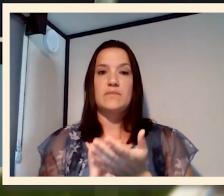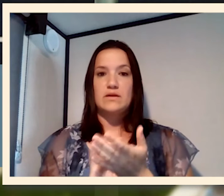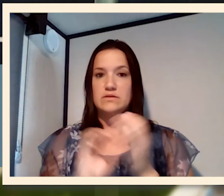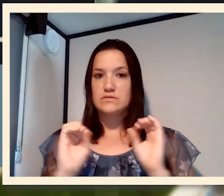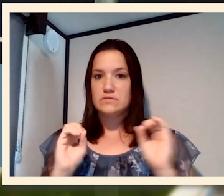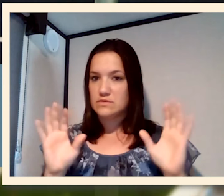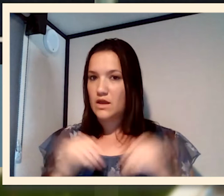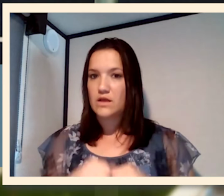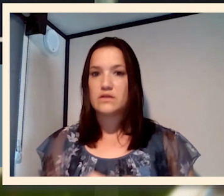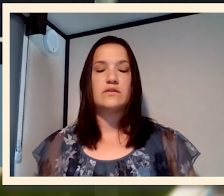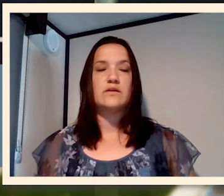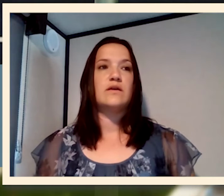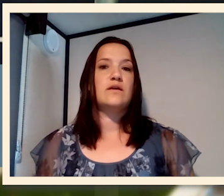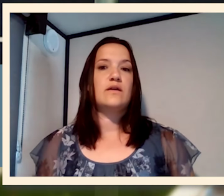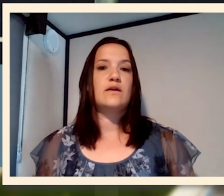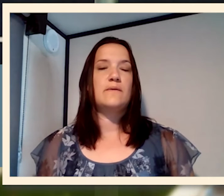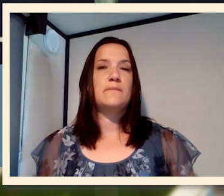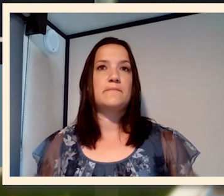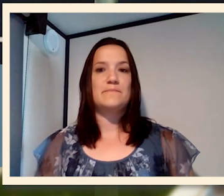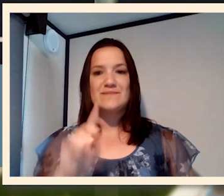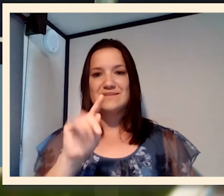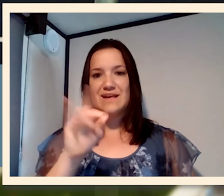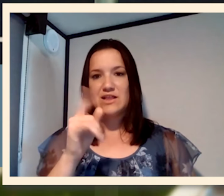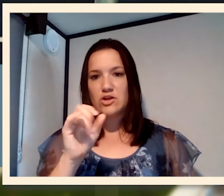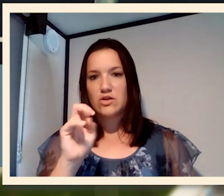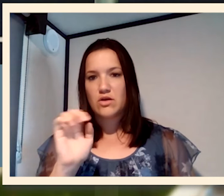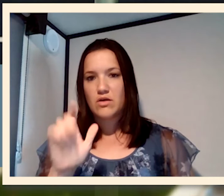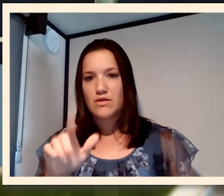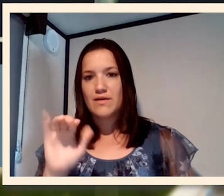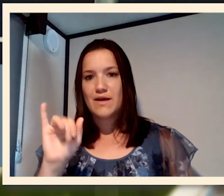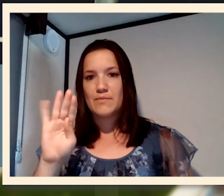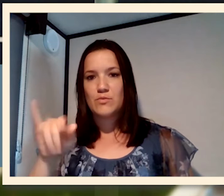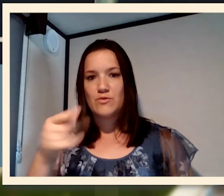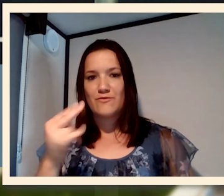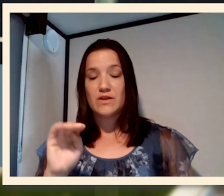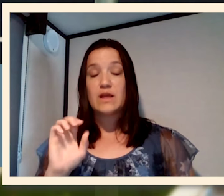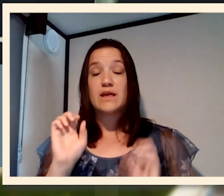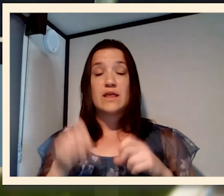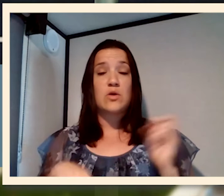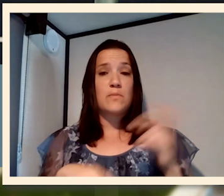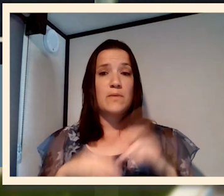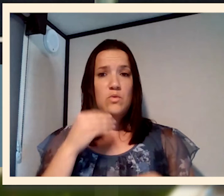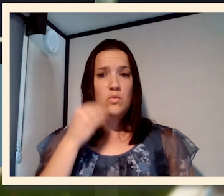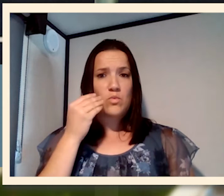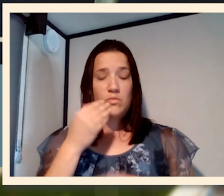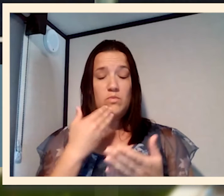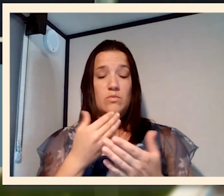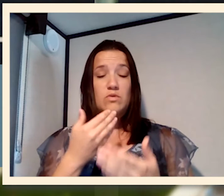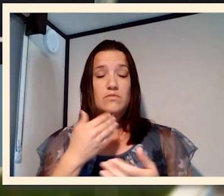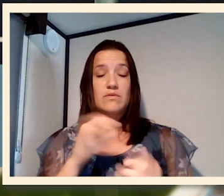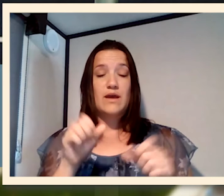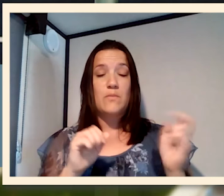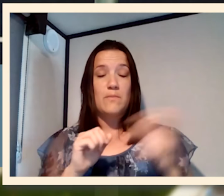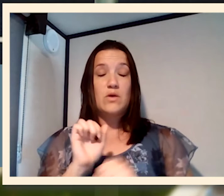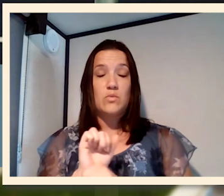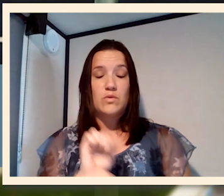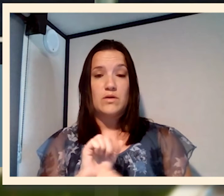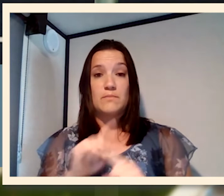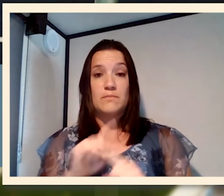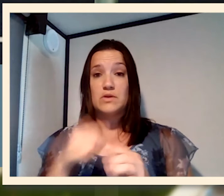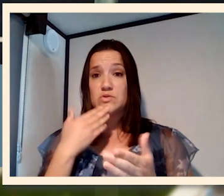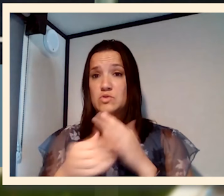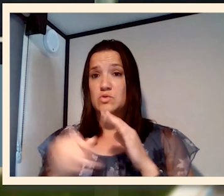24 hours without, taking ibuprofen or Tylenol, then they can return to work. Now, it's